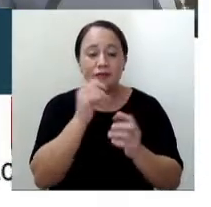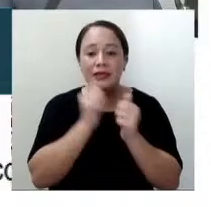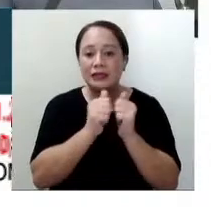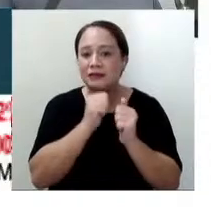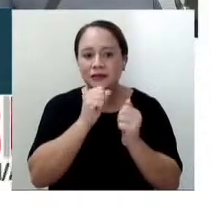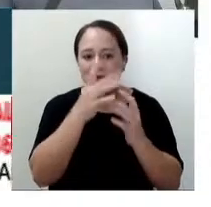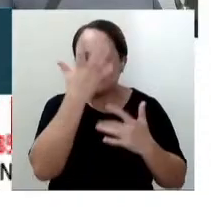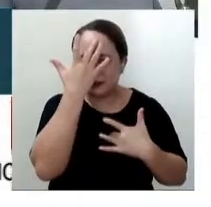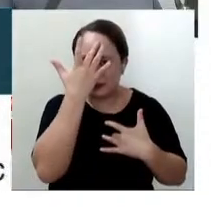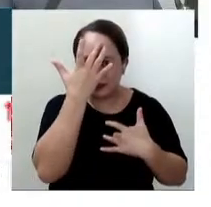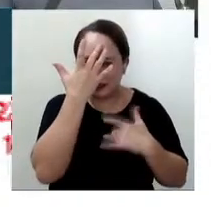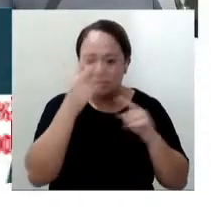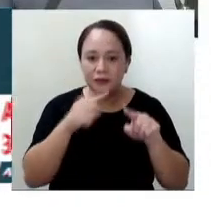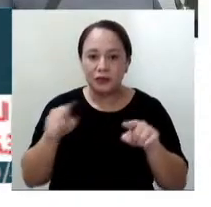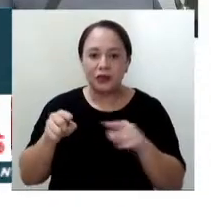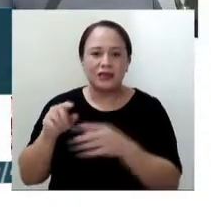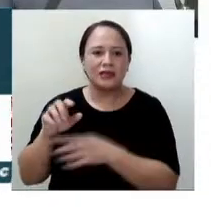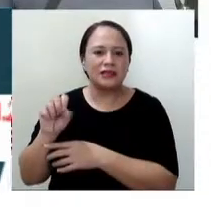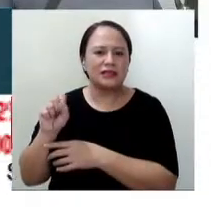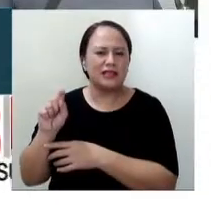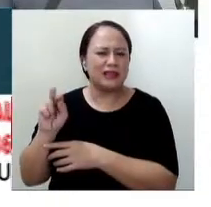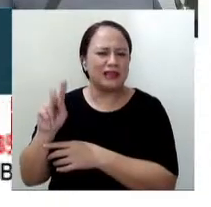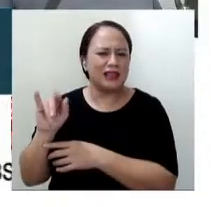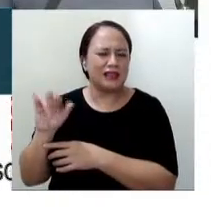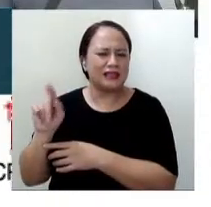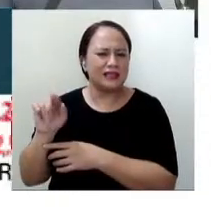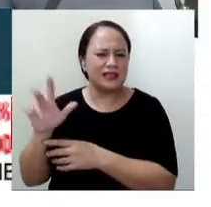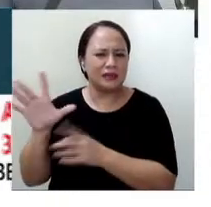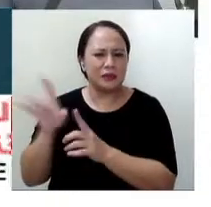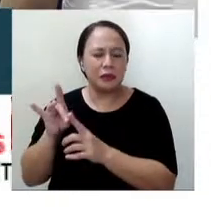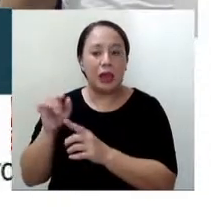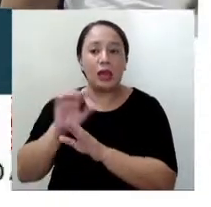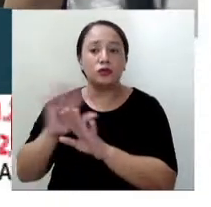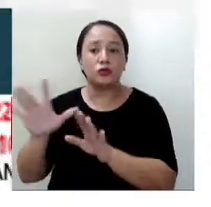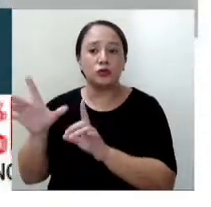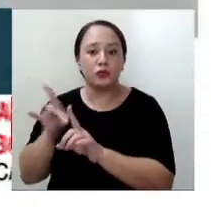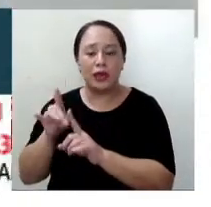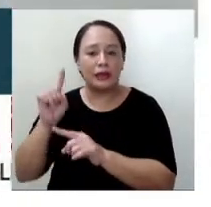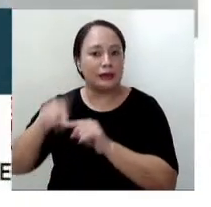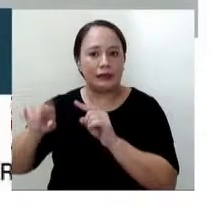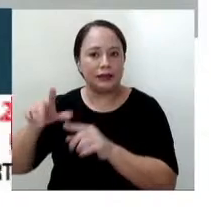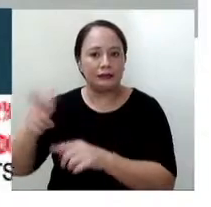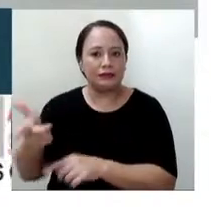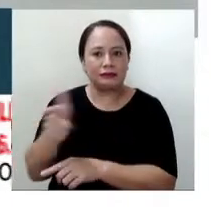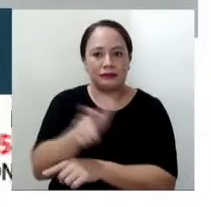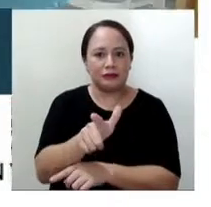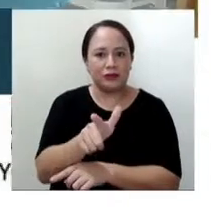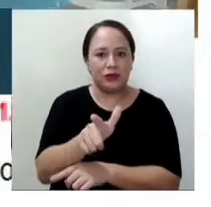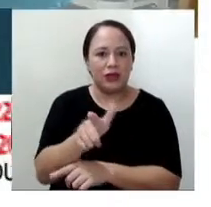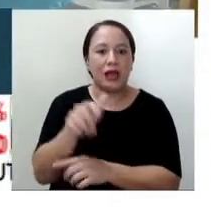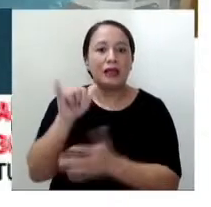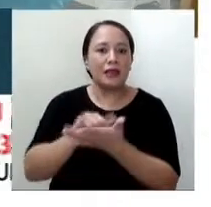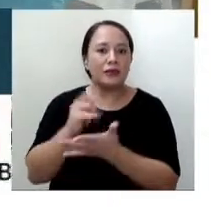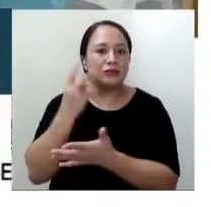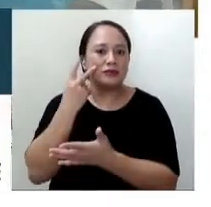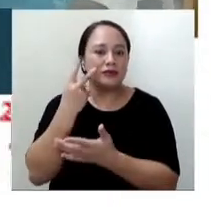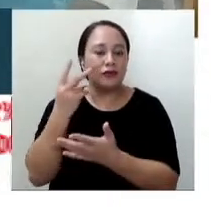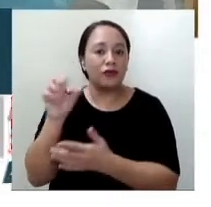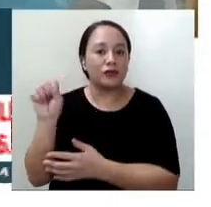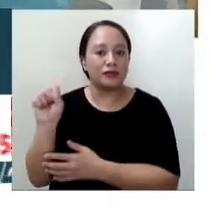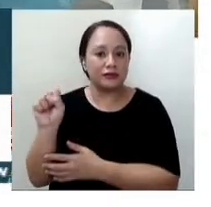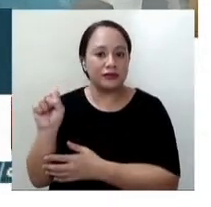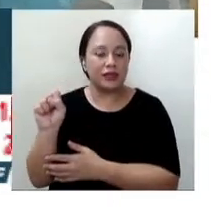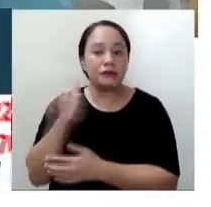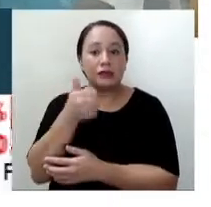versus sterilizing immunity, which means I don't get sick and I cannot give it to you. That's what we're waiting for Sinovac and some of the